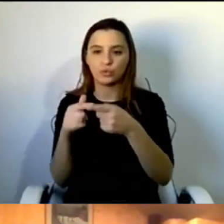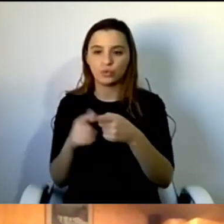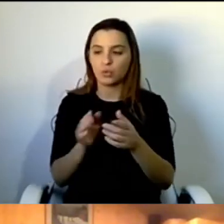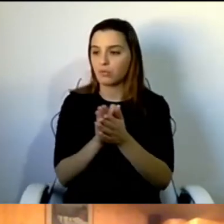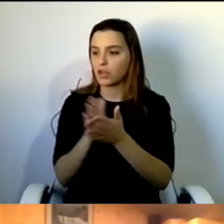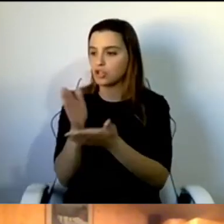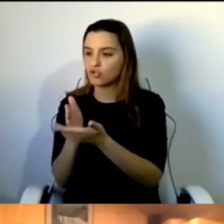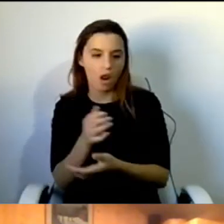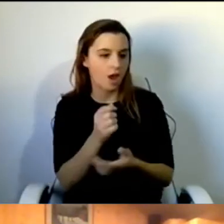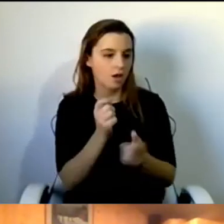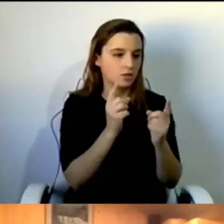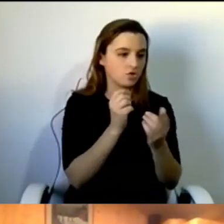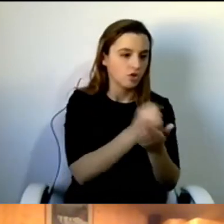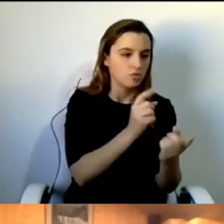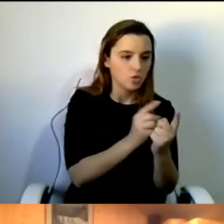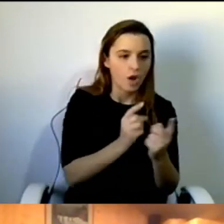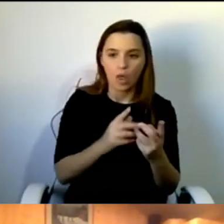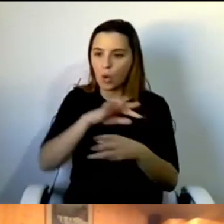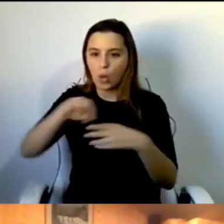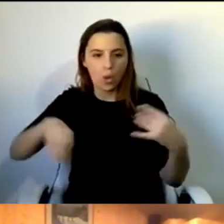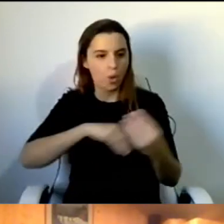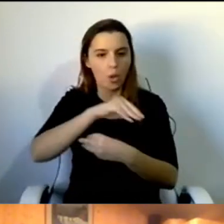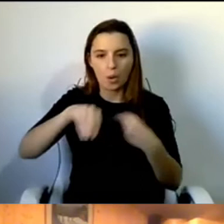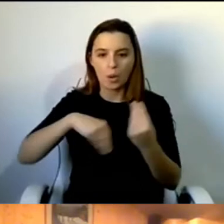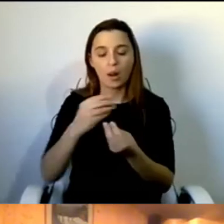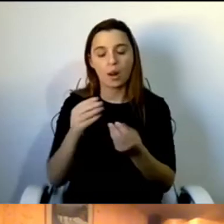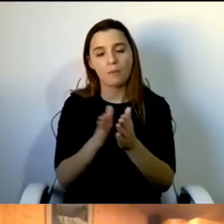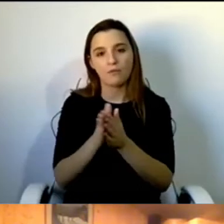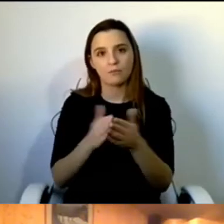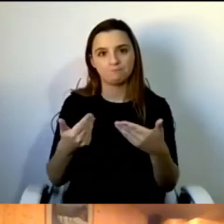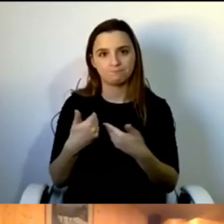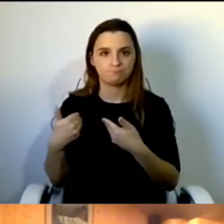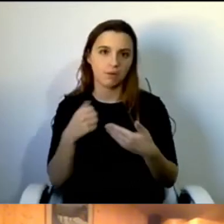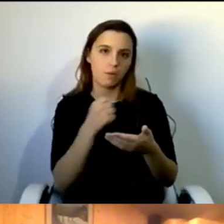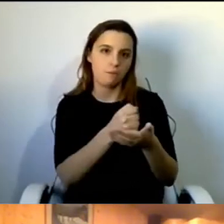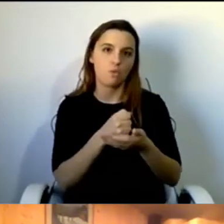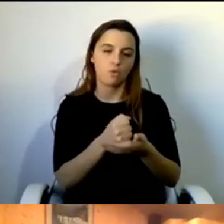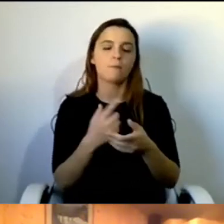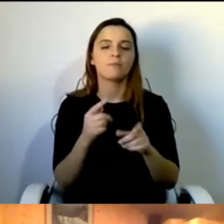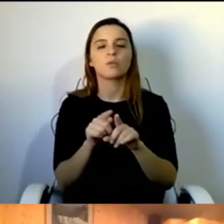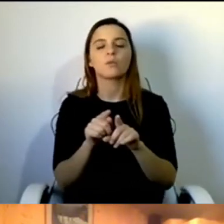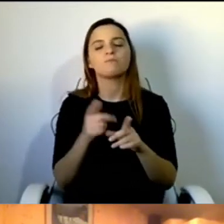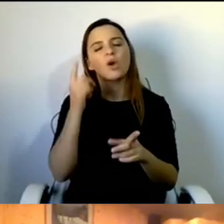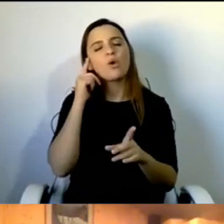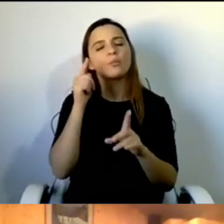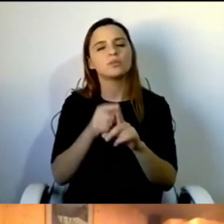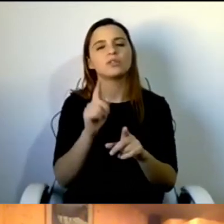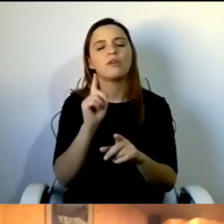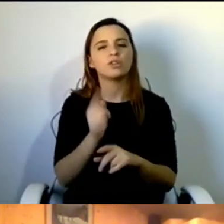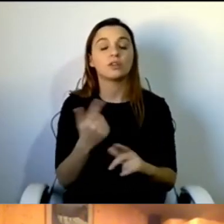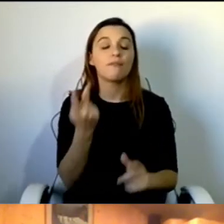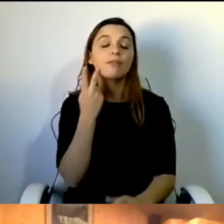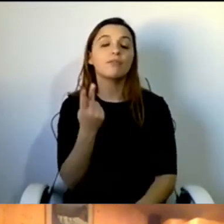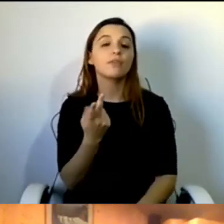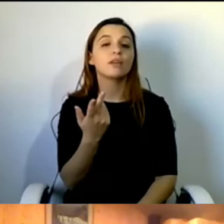normally you're supposed to be able to live your life as you want to, but the restrictions are getting more and more heavy, if you can